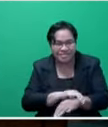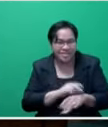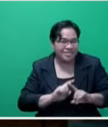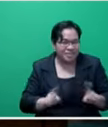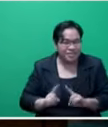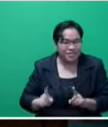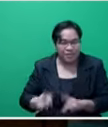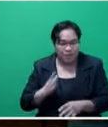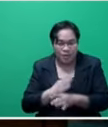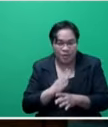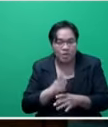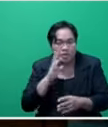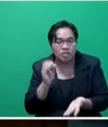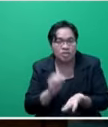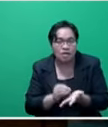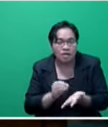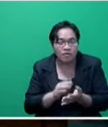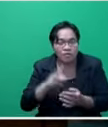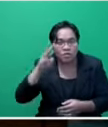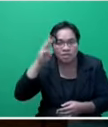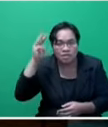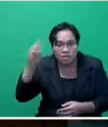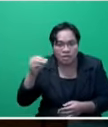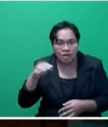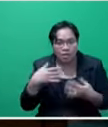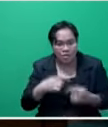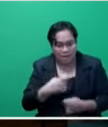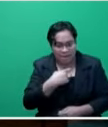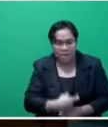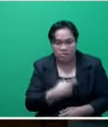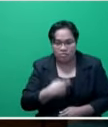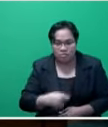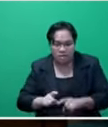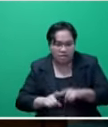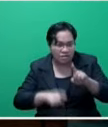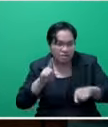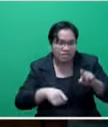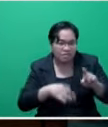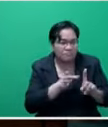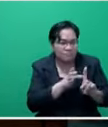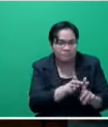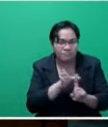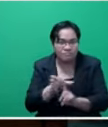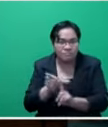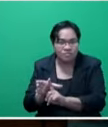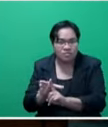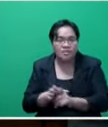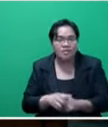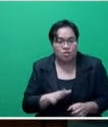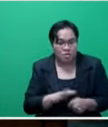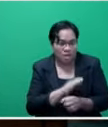Fijians in serving diligently and passionately at the various isolation facilities to ensure